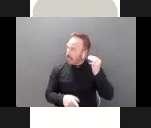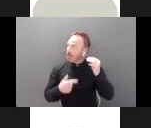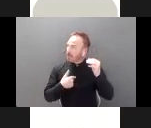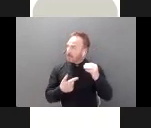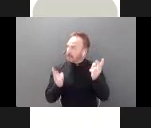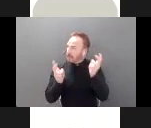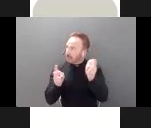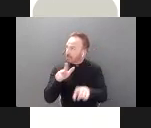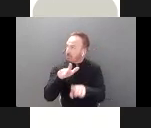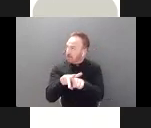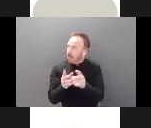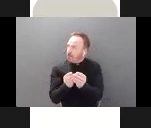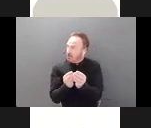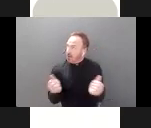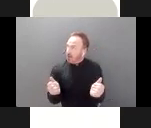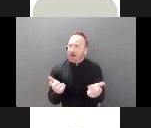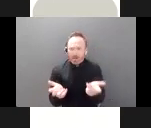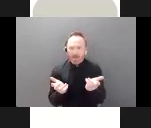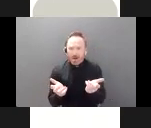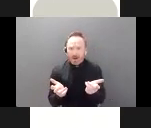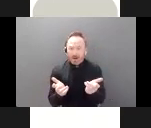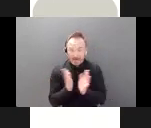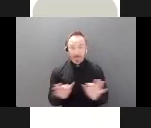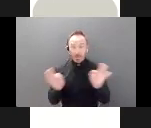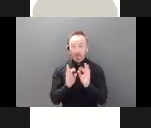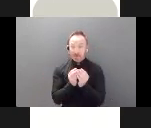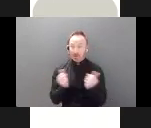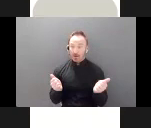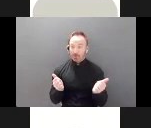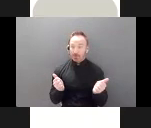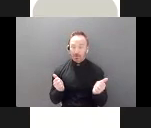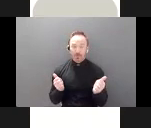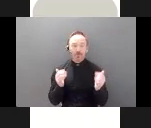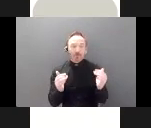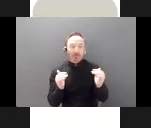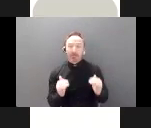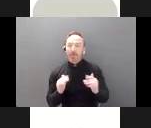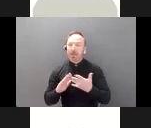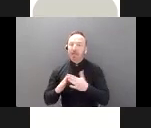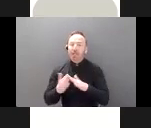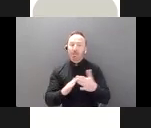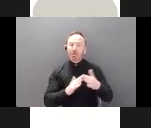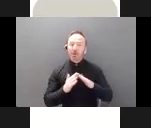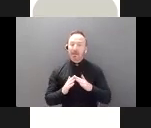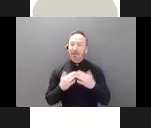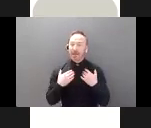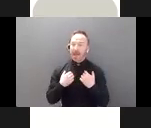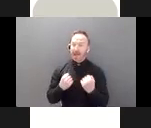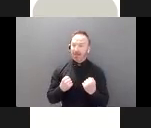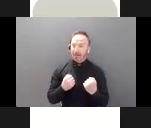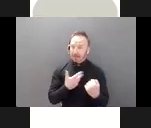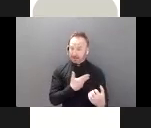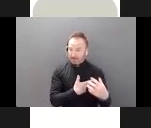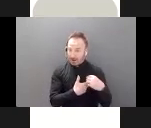to be resolved. Another area is when community health is important, right? So where we're thinking